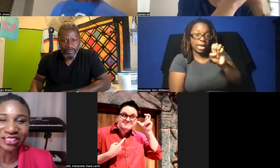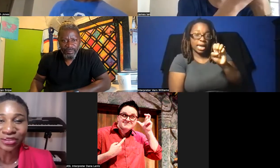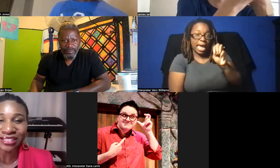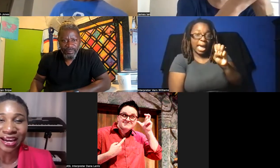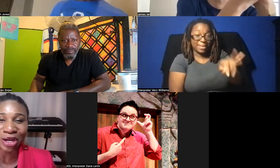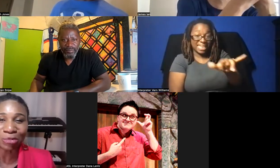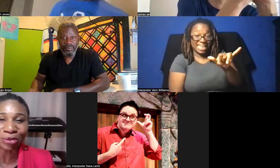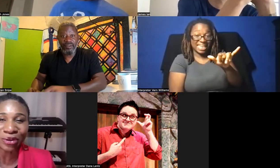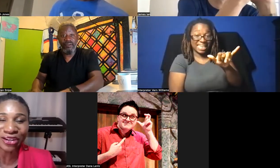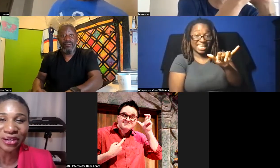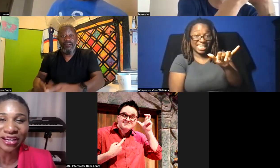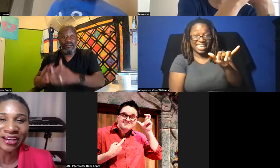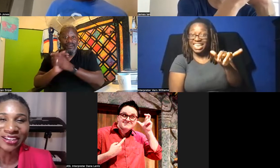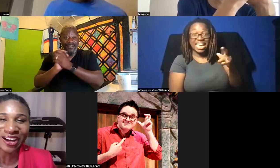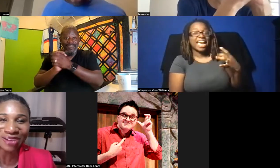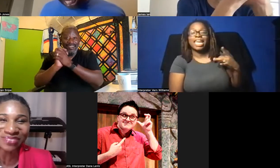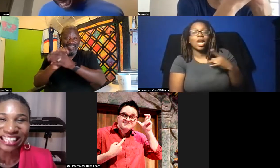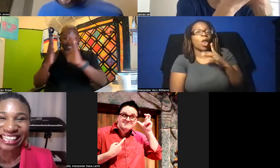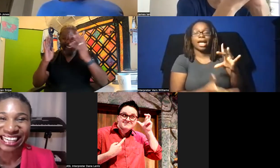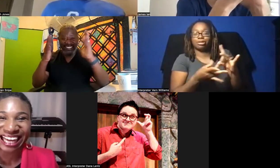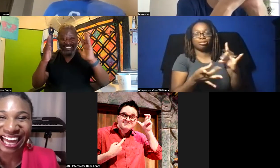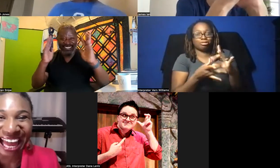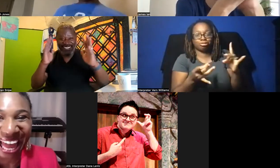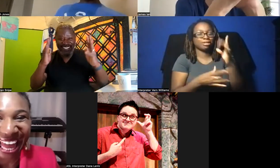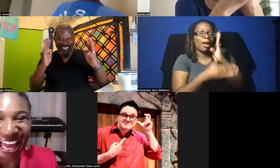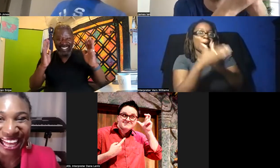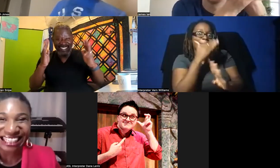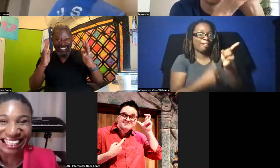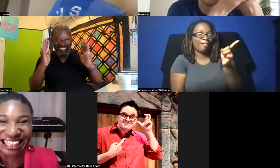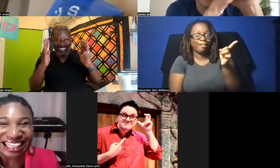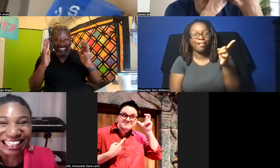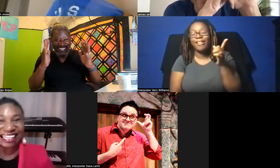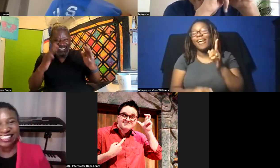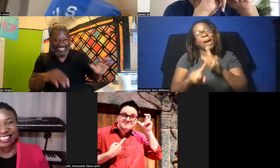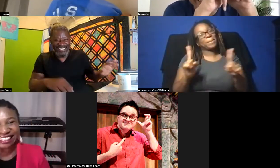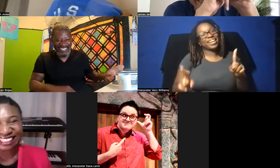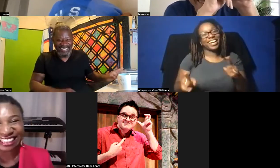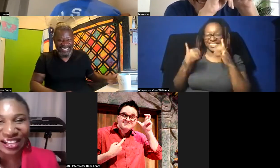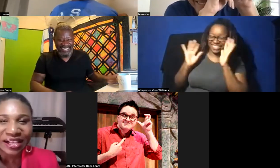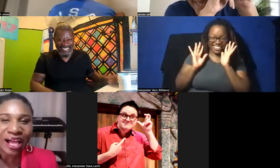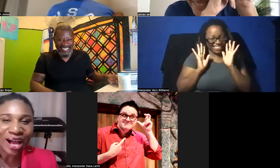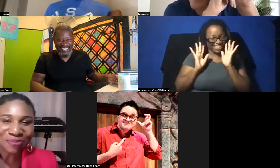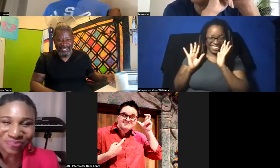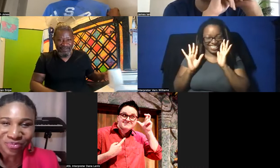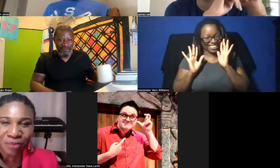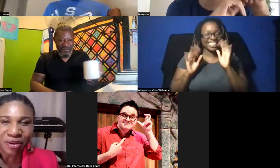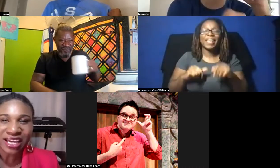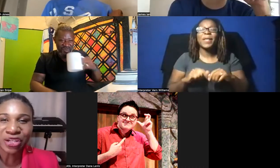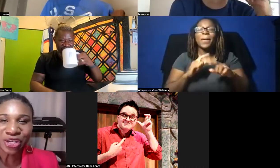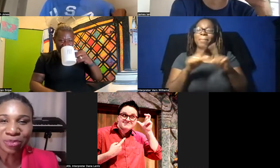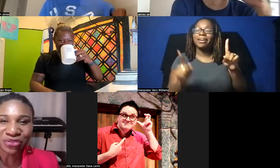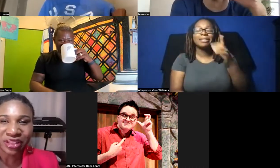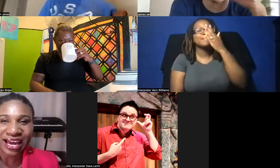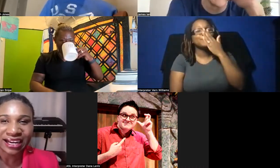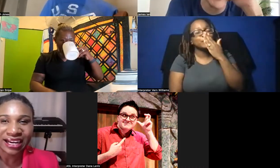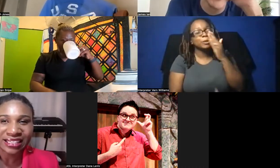because he tries to act humble, but we all know he ain't. Yes, that is. Yes, that is. But thank you